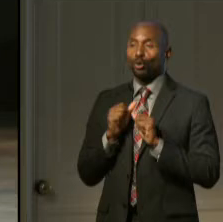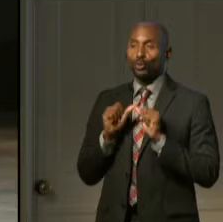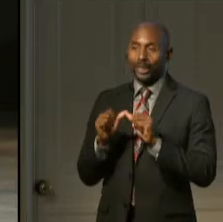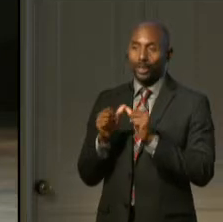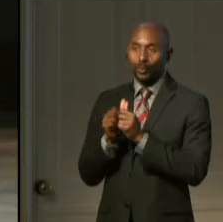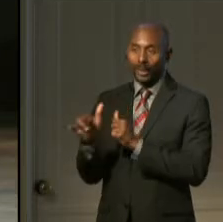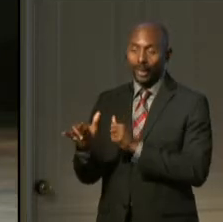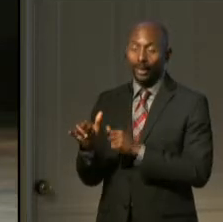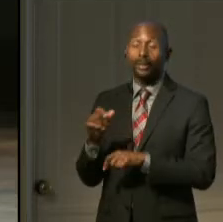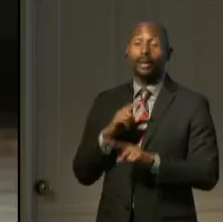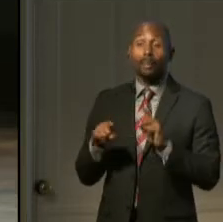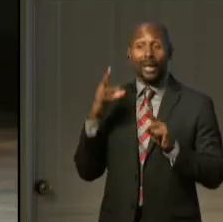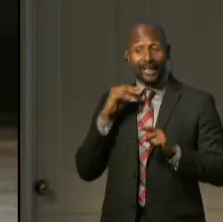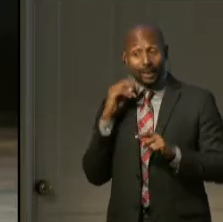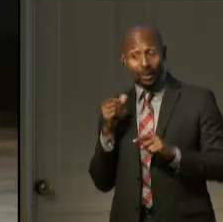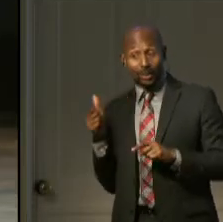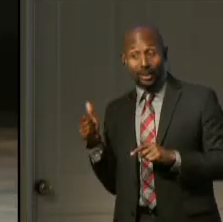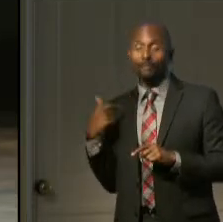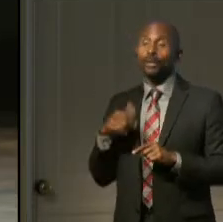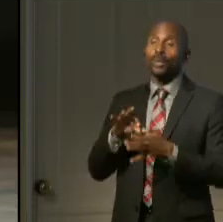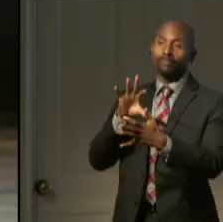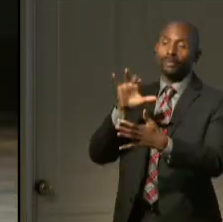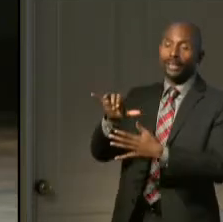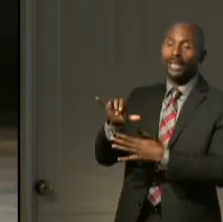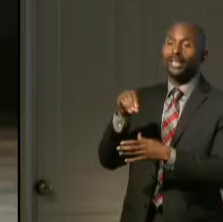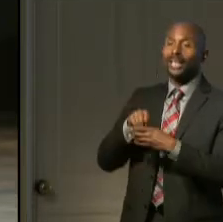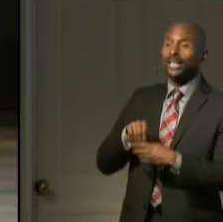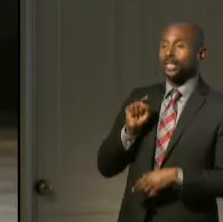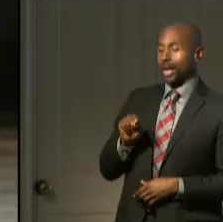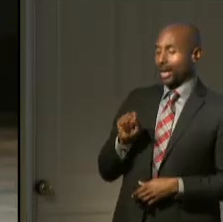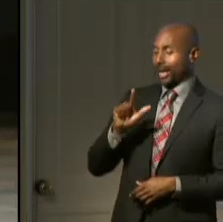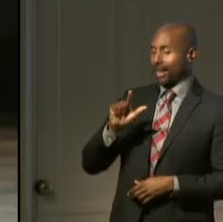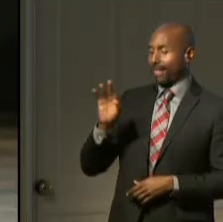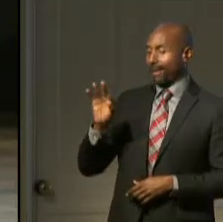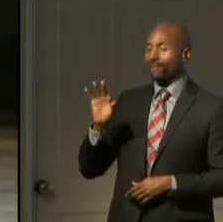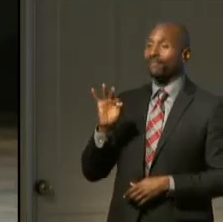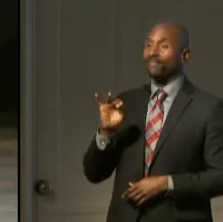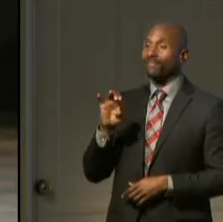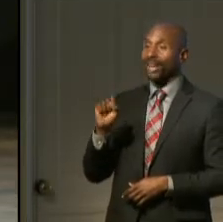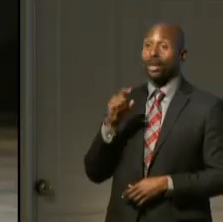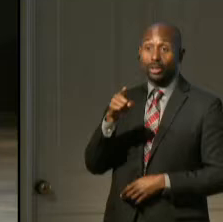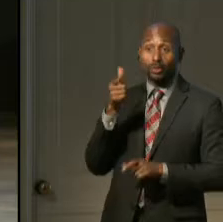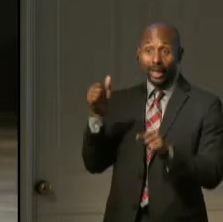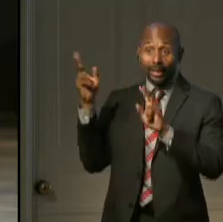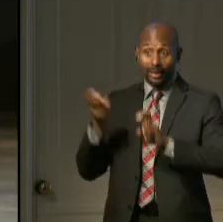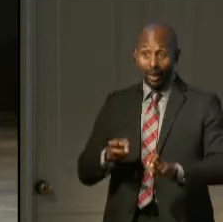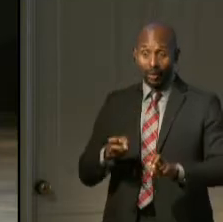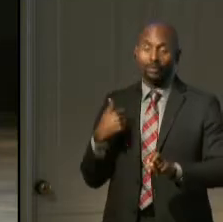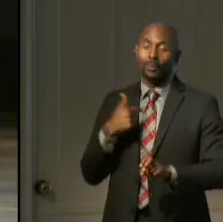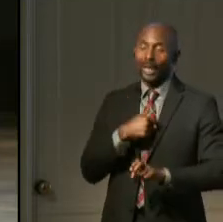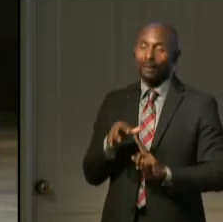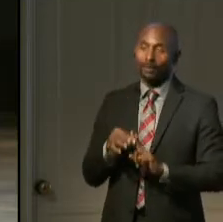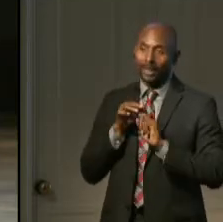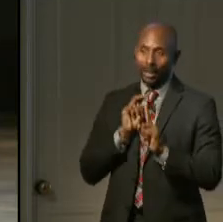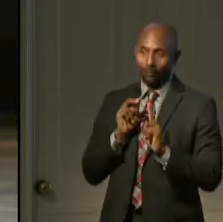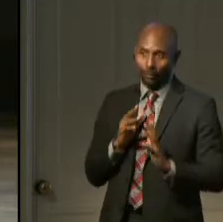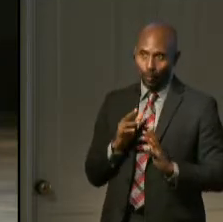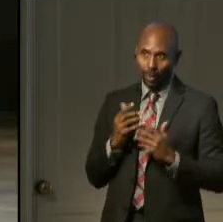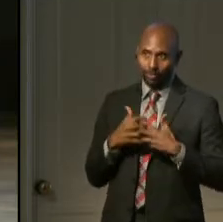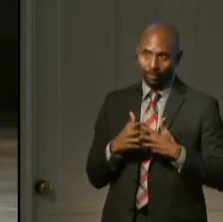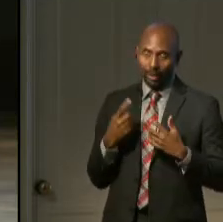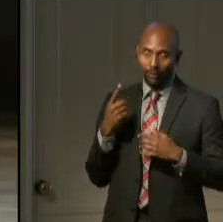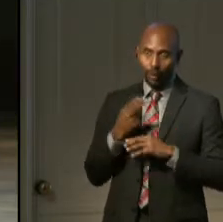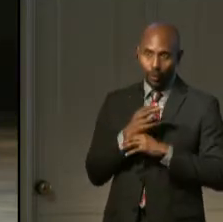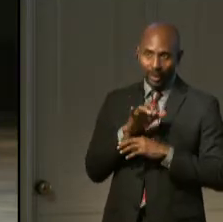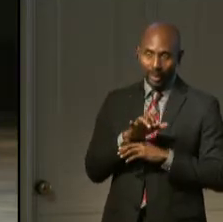released the experience itself, and there are .lf files that you can download, and we have a particular viewer for those. I don't